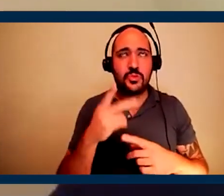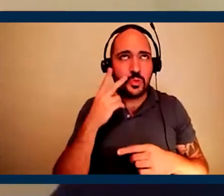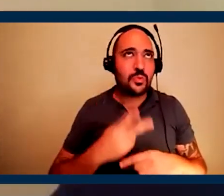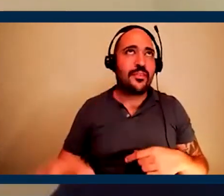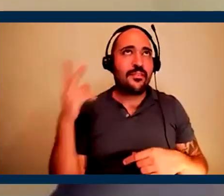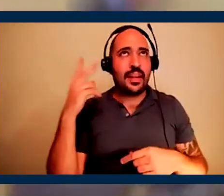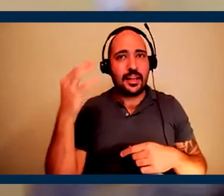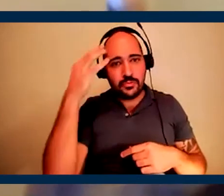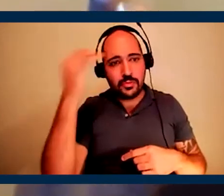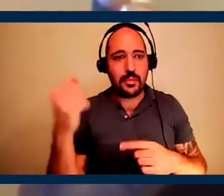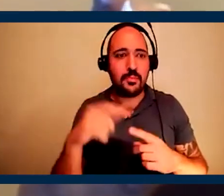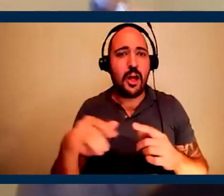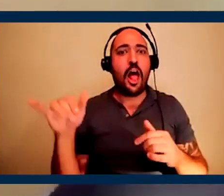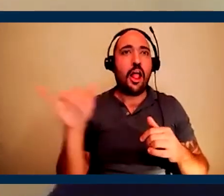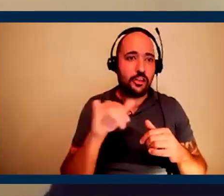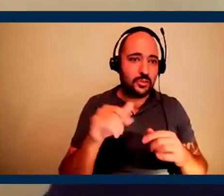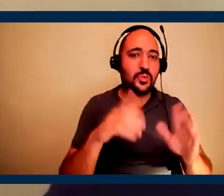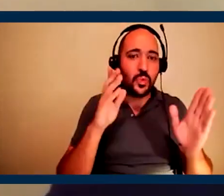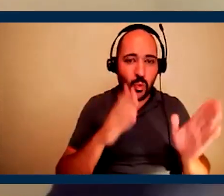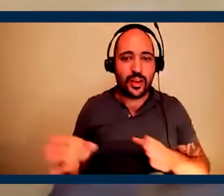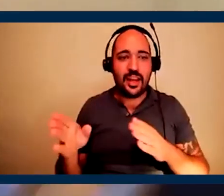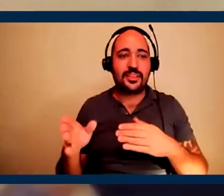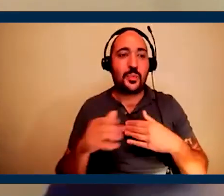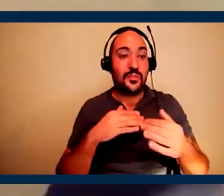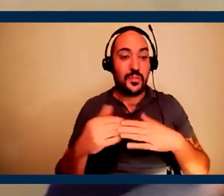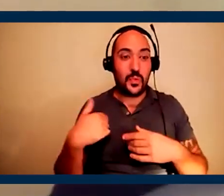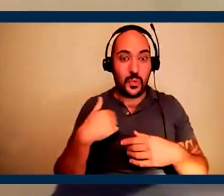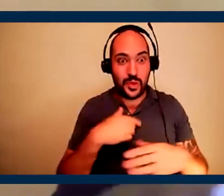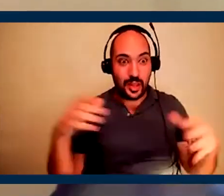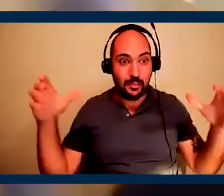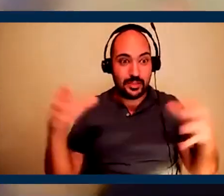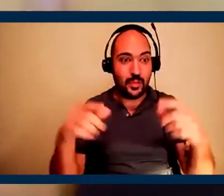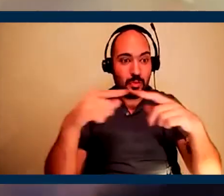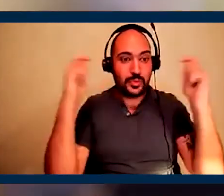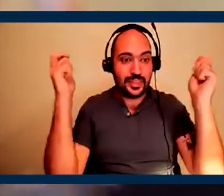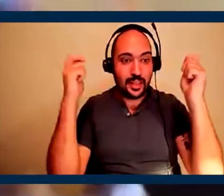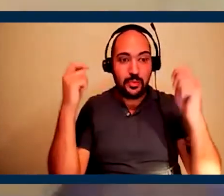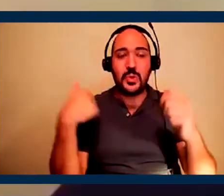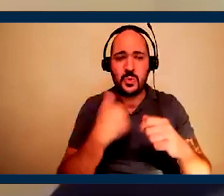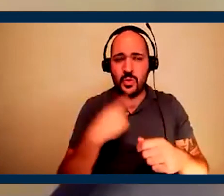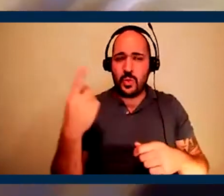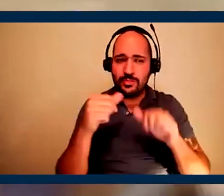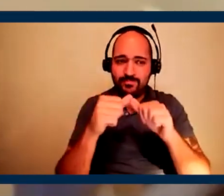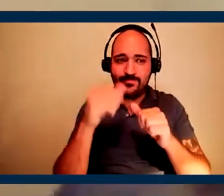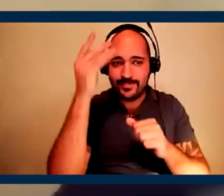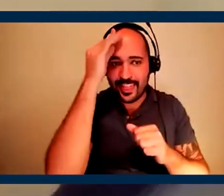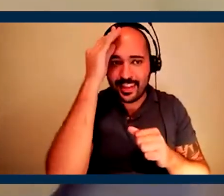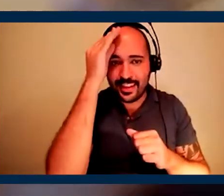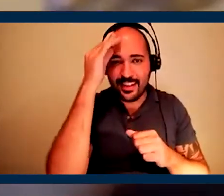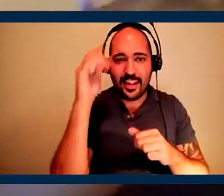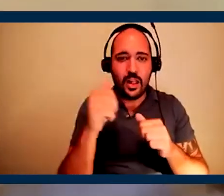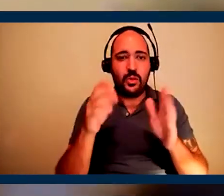but also to organize. So even though we are coming together to celebrate, we're always thinking, we're always organizing